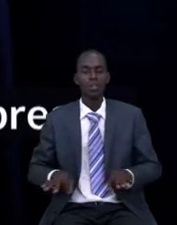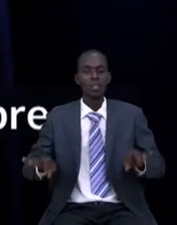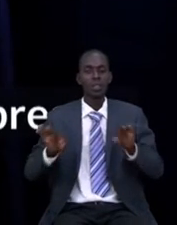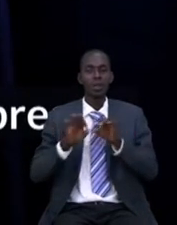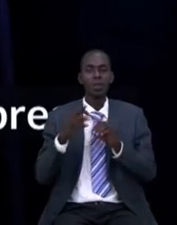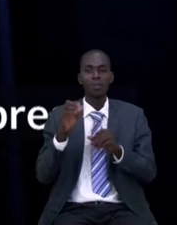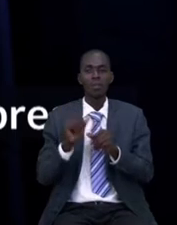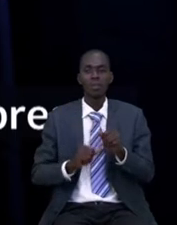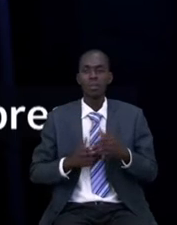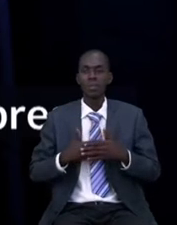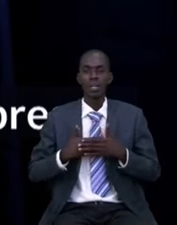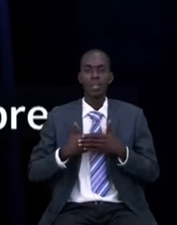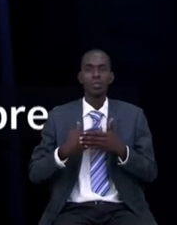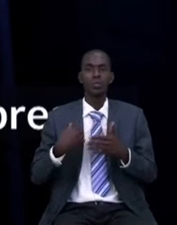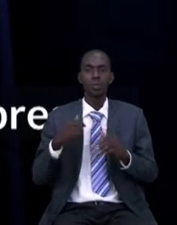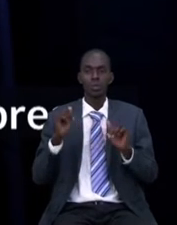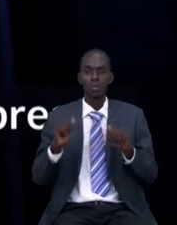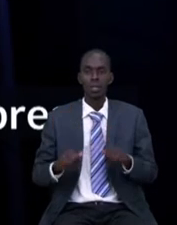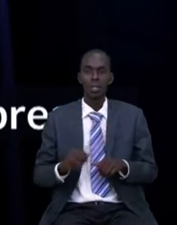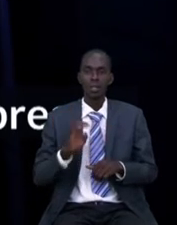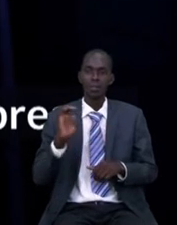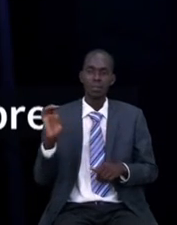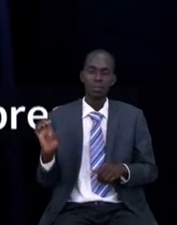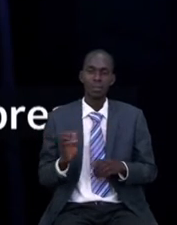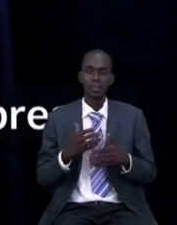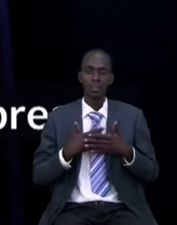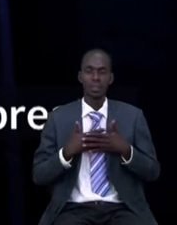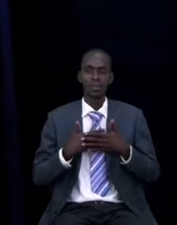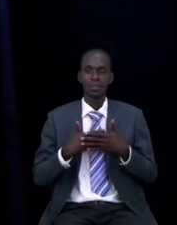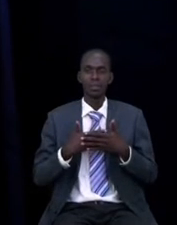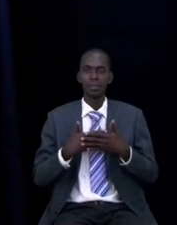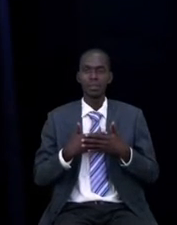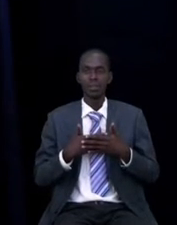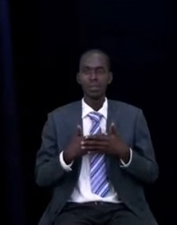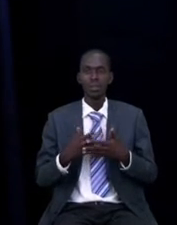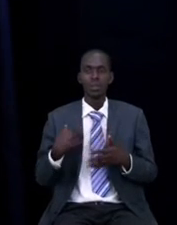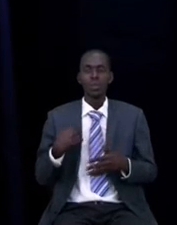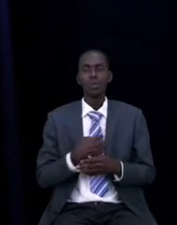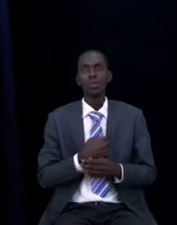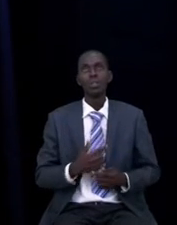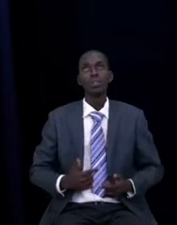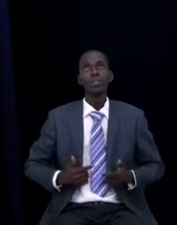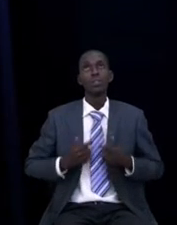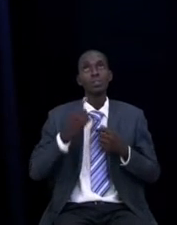Worthy of every breath we could ever breathe. We live for you.